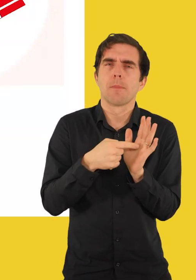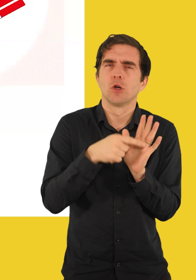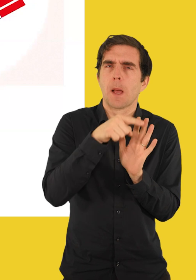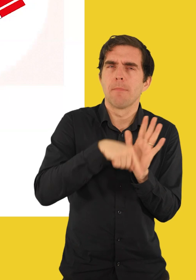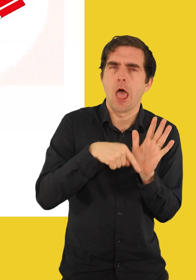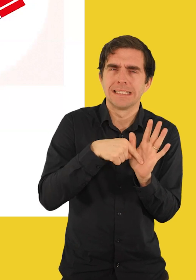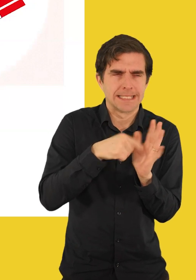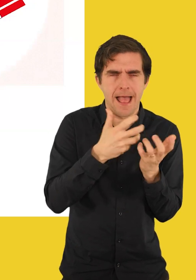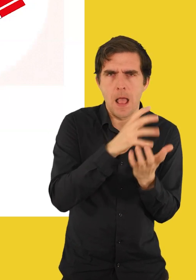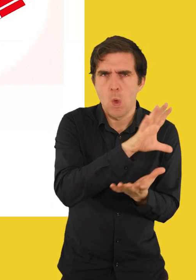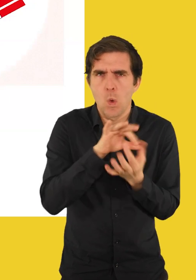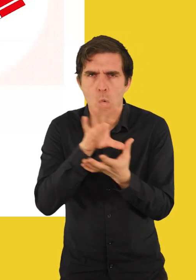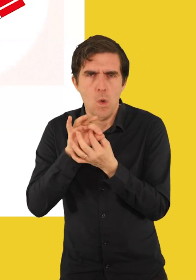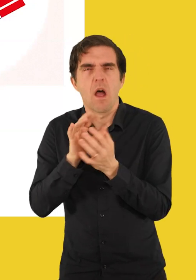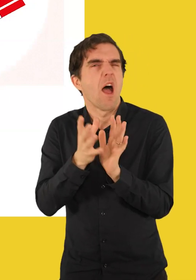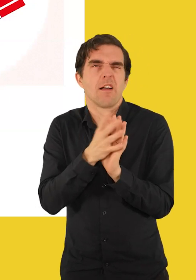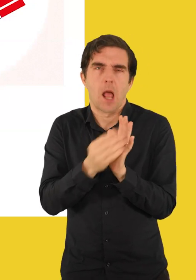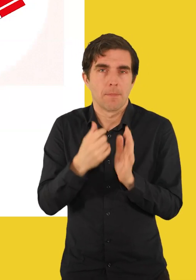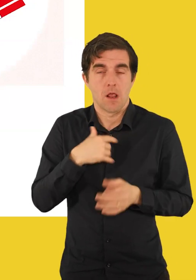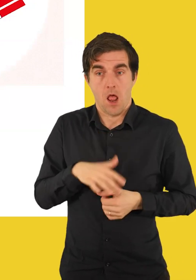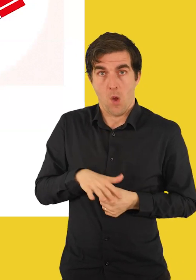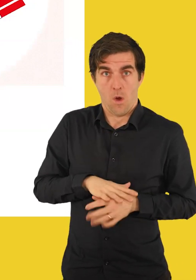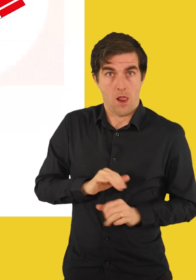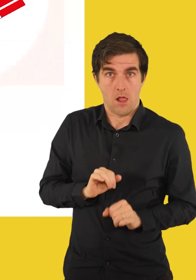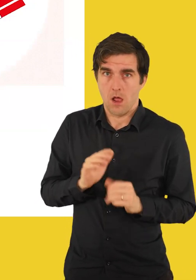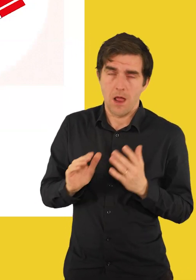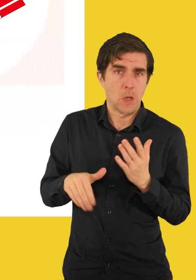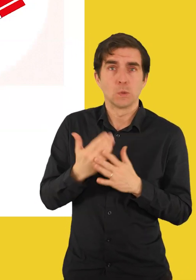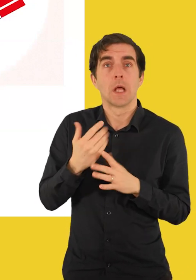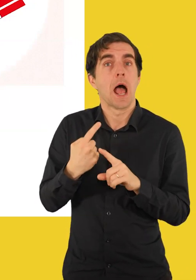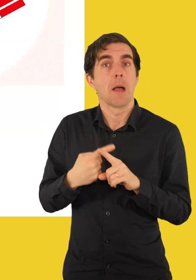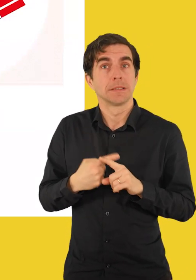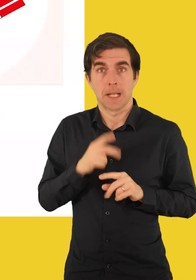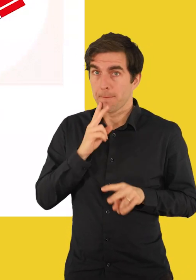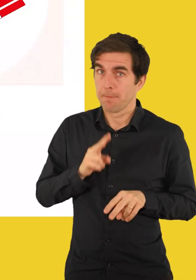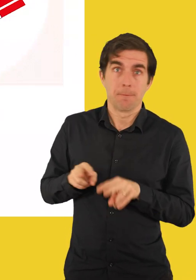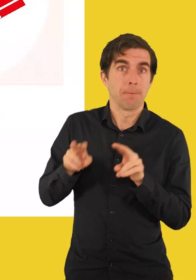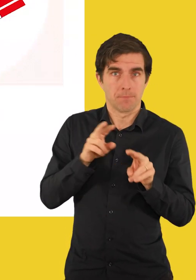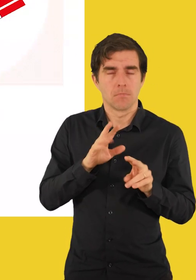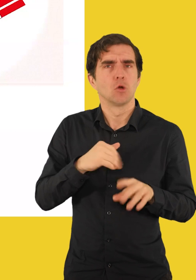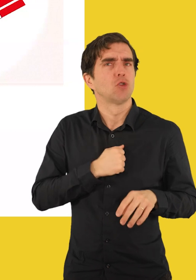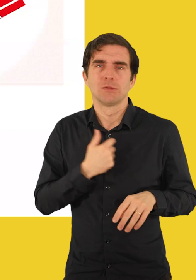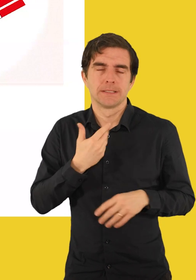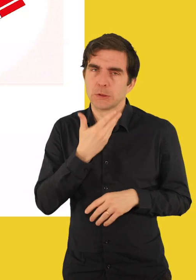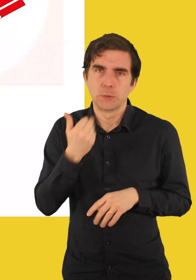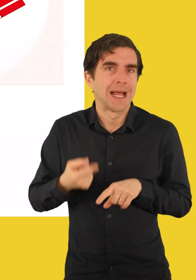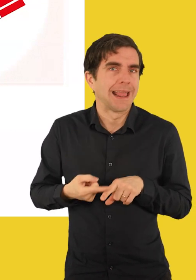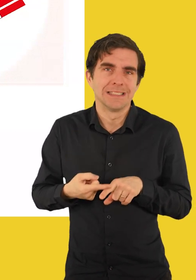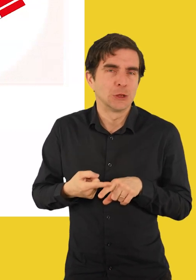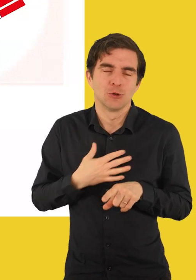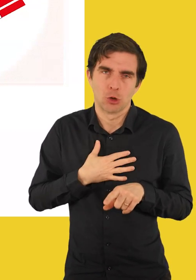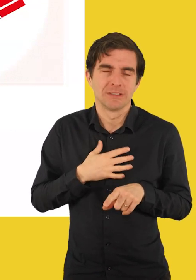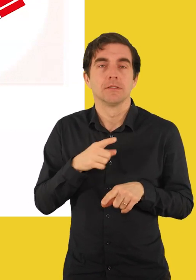policy documents. So for example, we have our local economic vision, that is a new Amsterdam spell that you see here. Sorry, we don't have these in